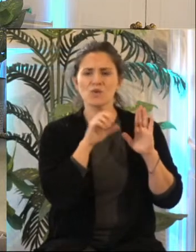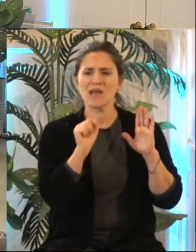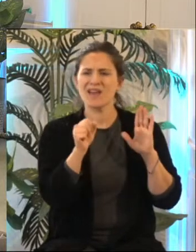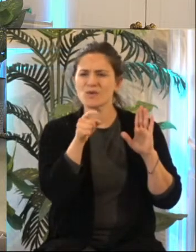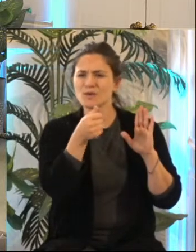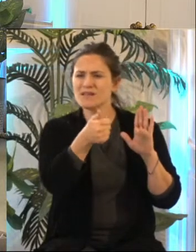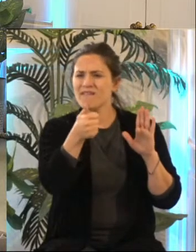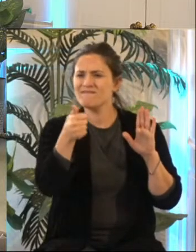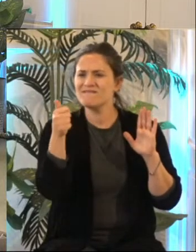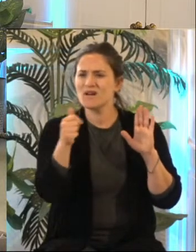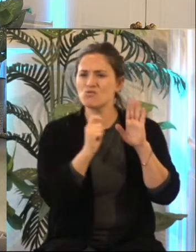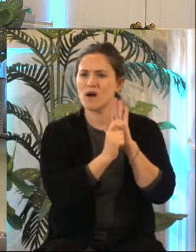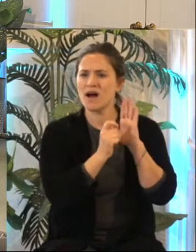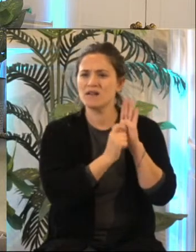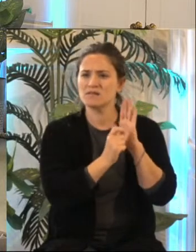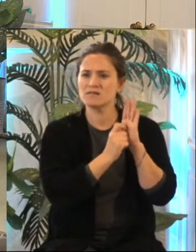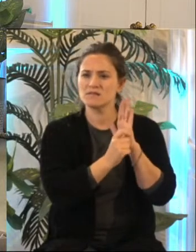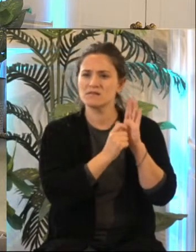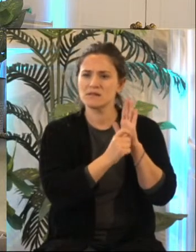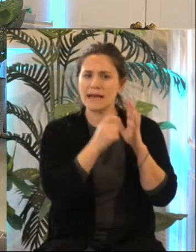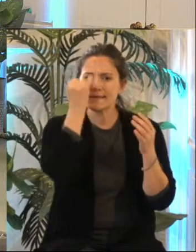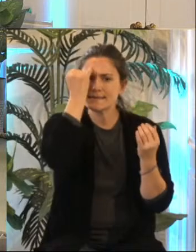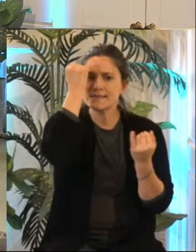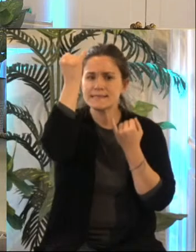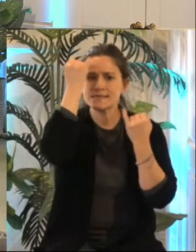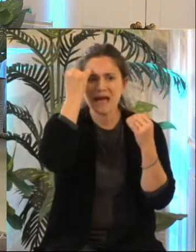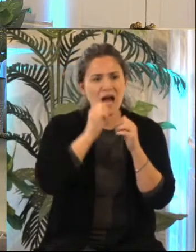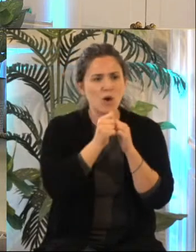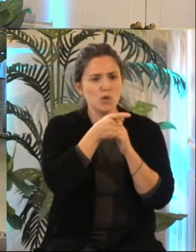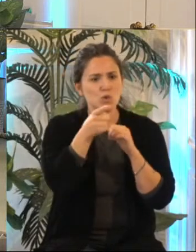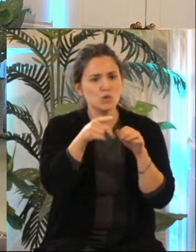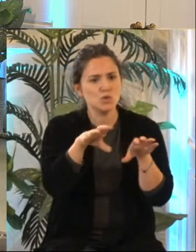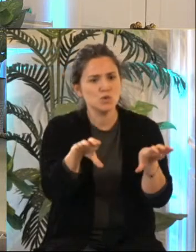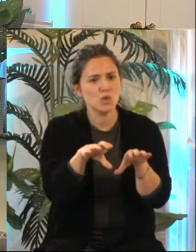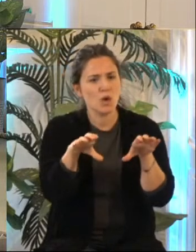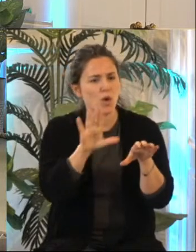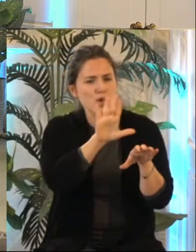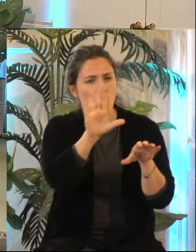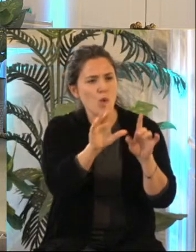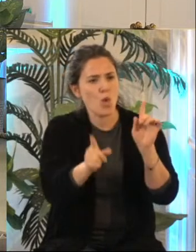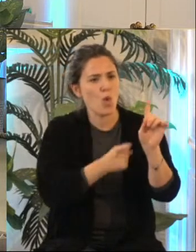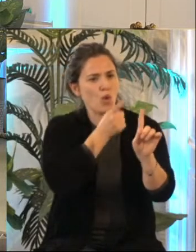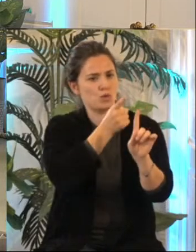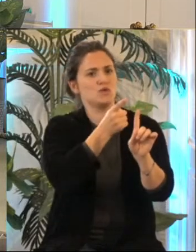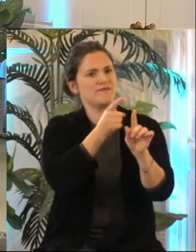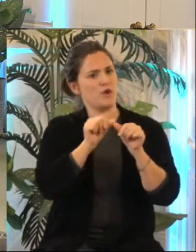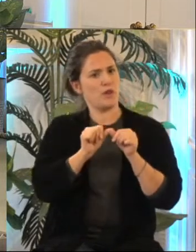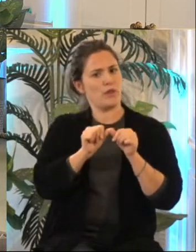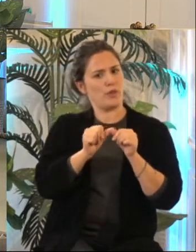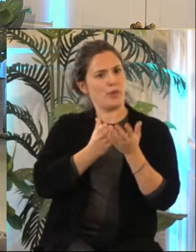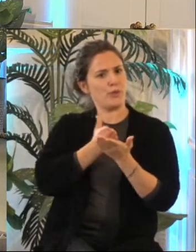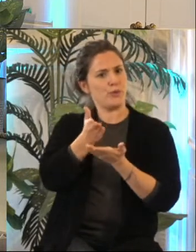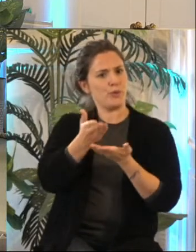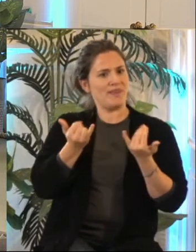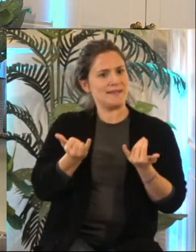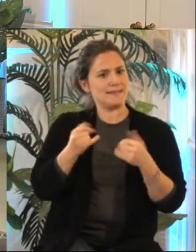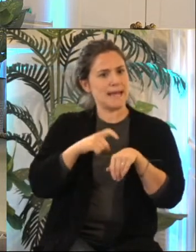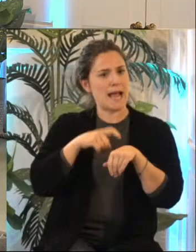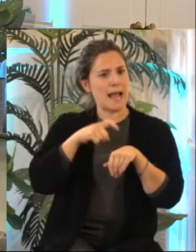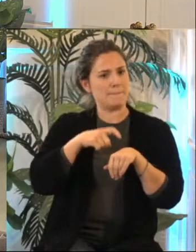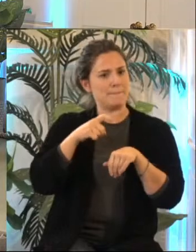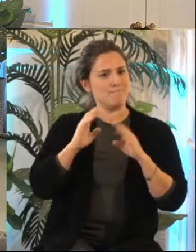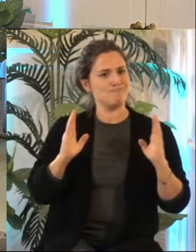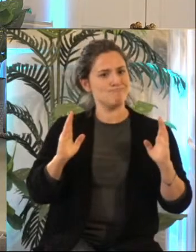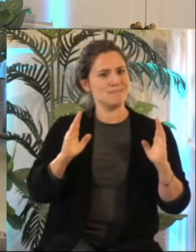little notes about how you are doing or what goals you have to make sure that you have all of these aspects